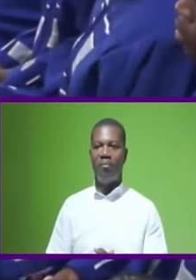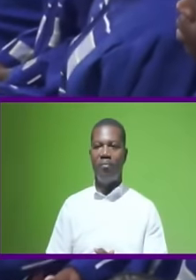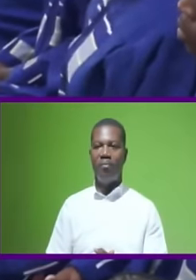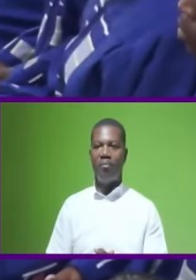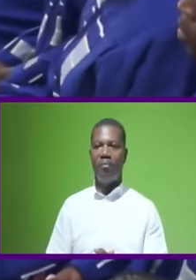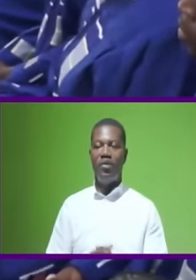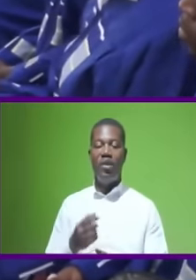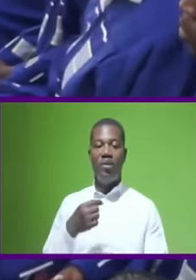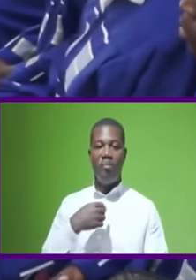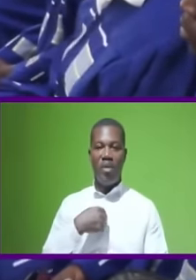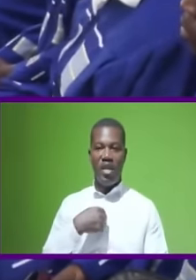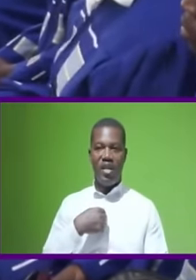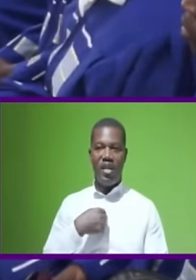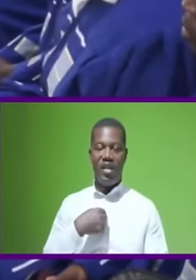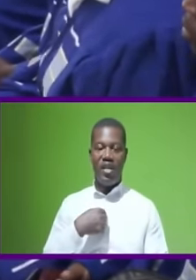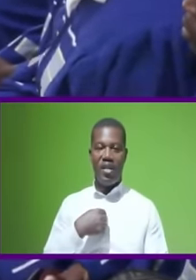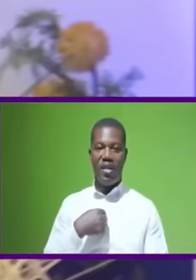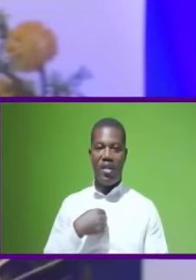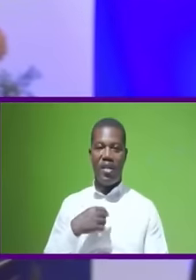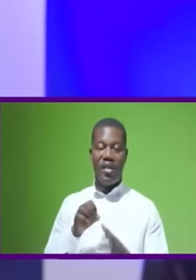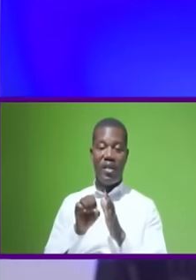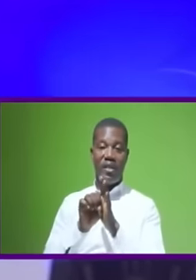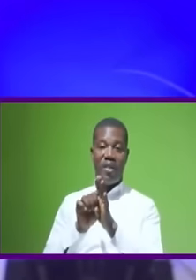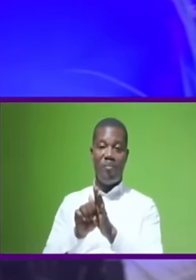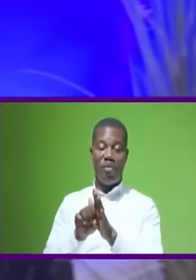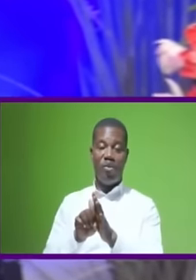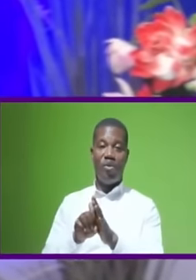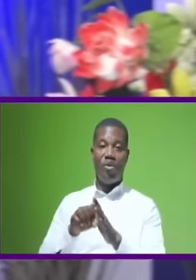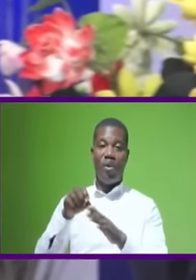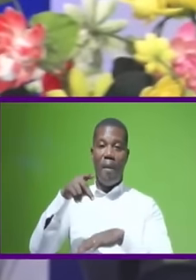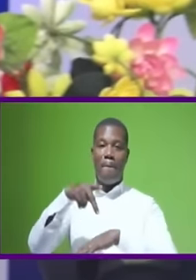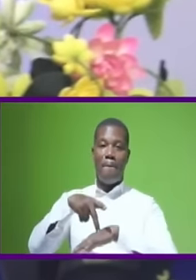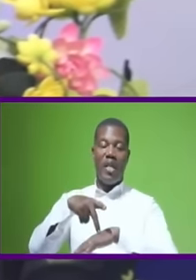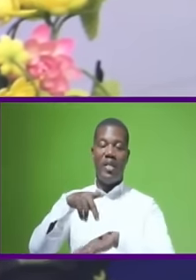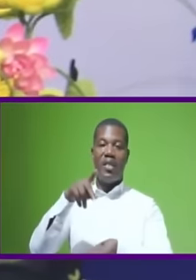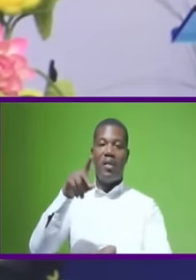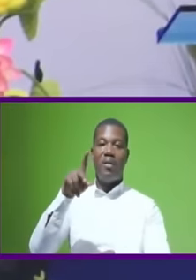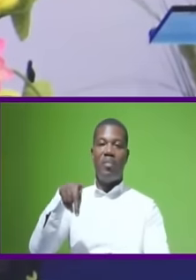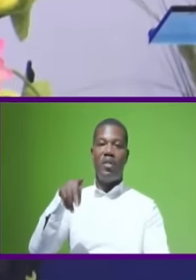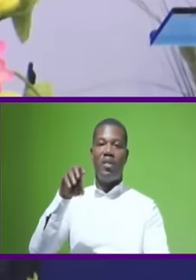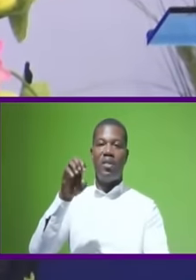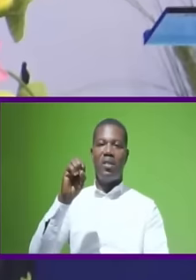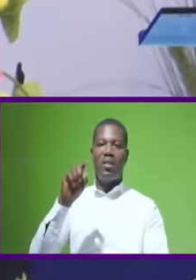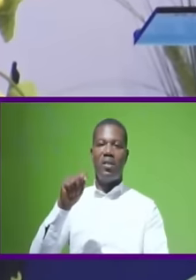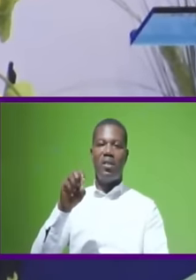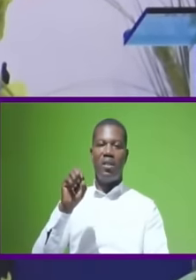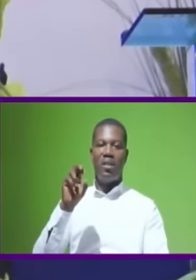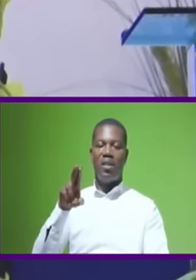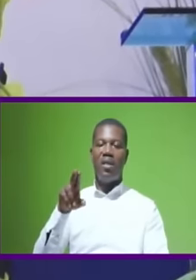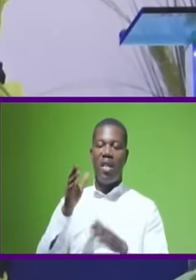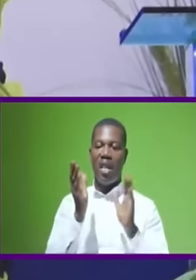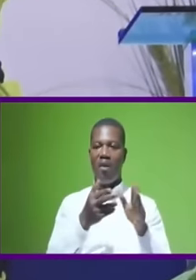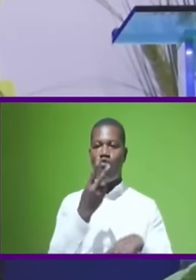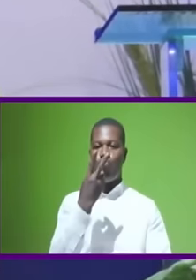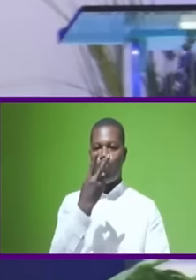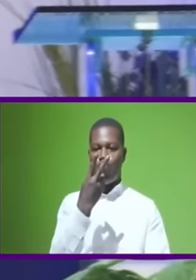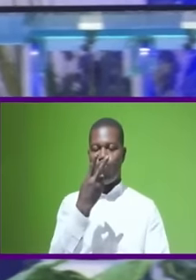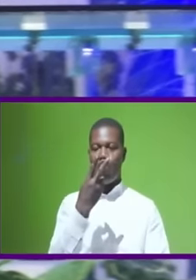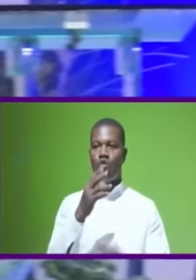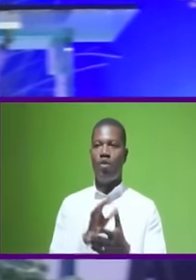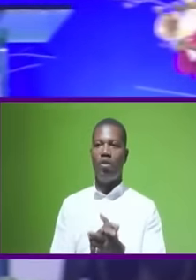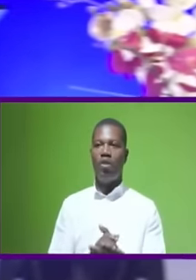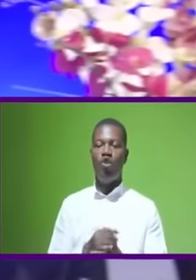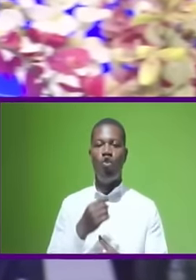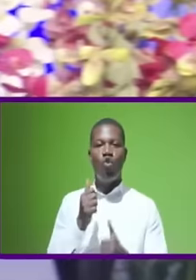time. Peter. So I stand and represent the position of Peter. I get two. It's level two